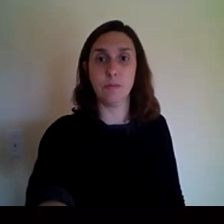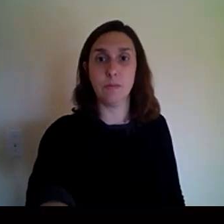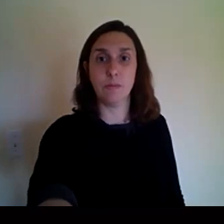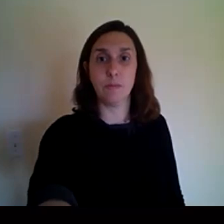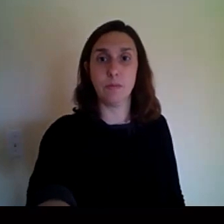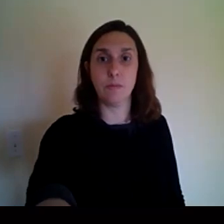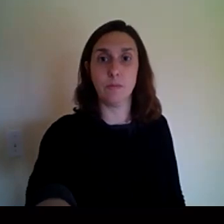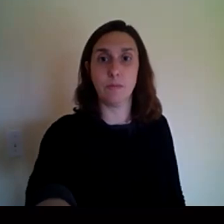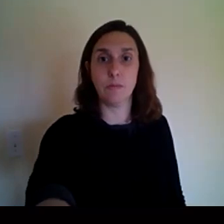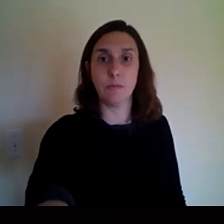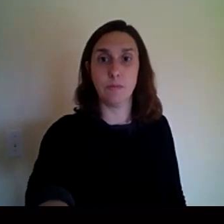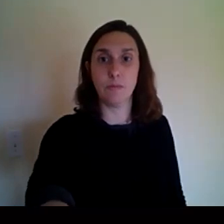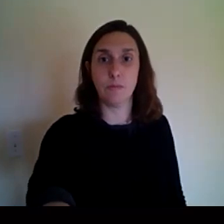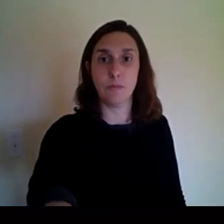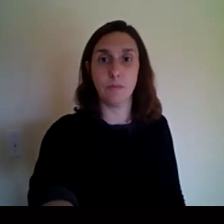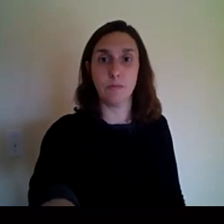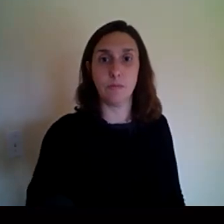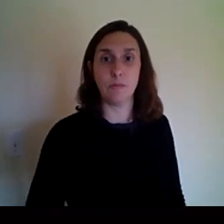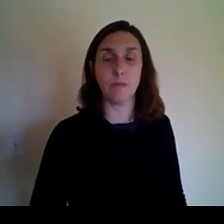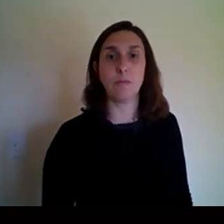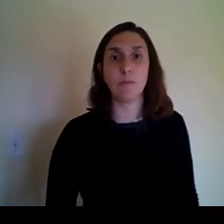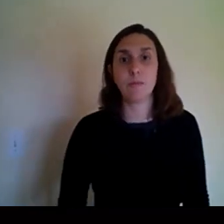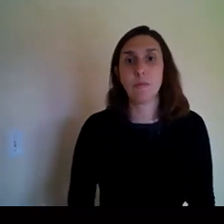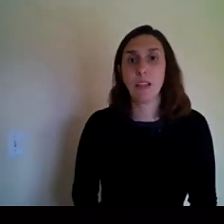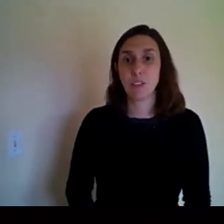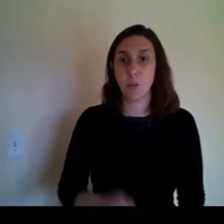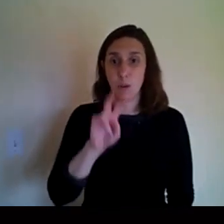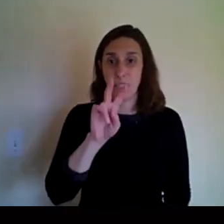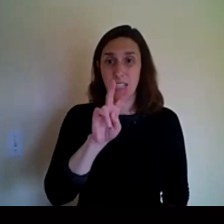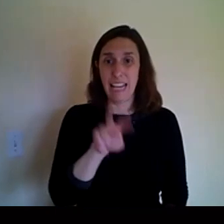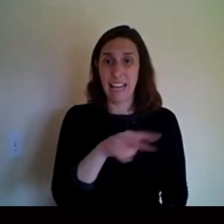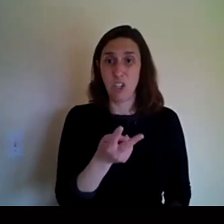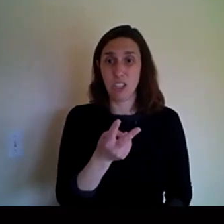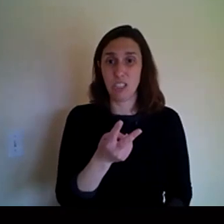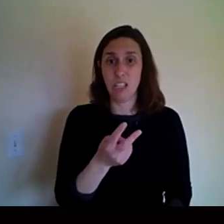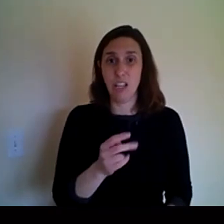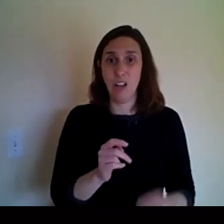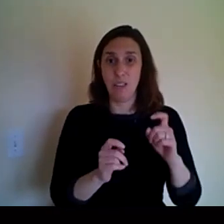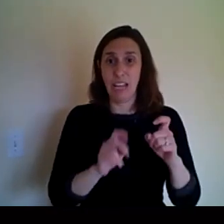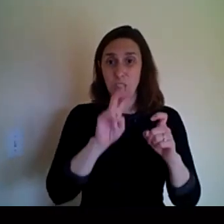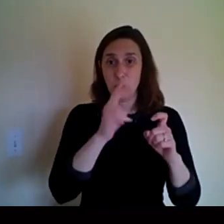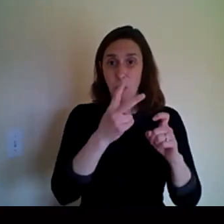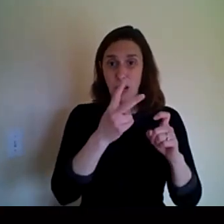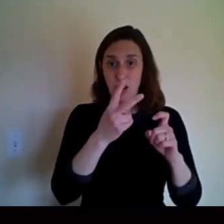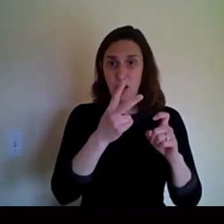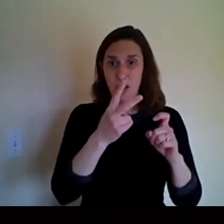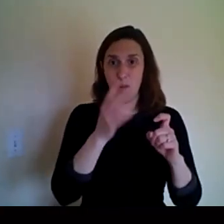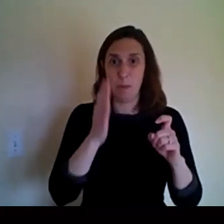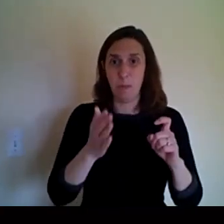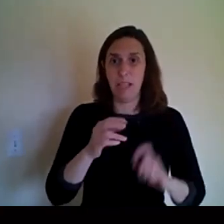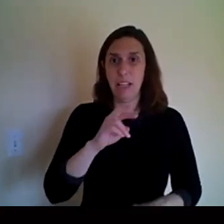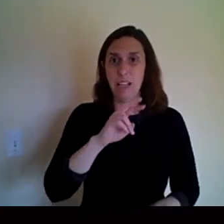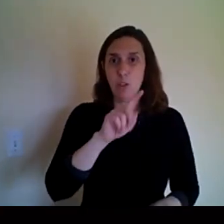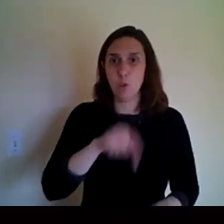The inverse of x squared is the square root of x, and that would take me over, right? If, let's say, I'll put